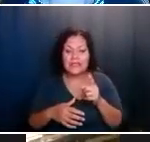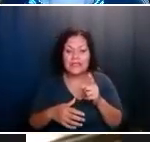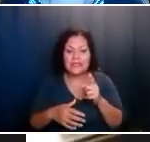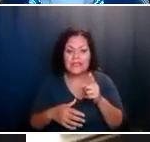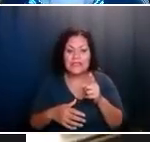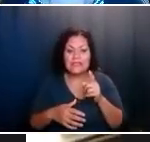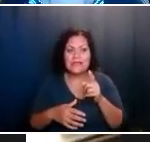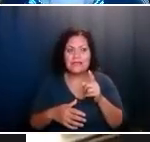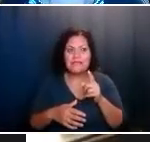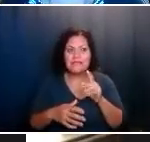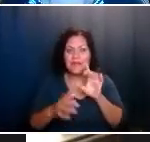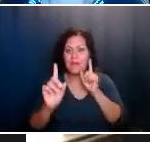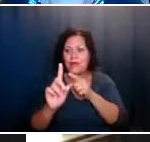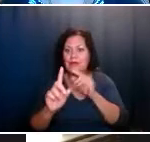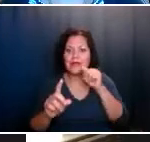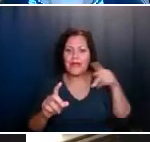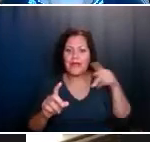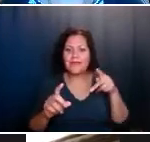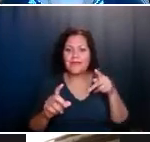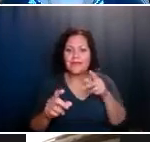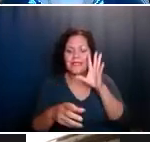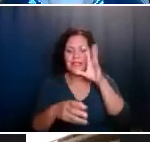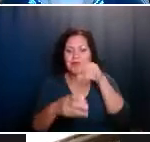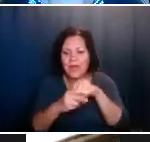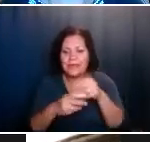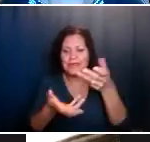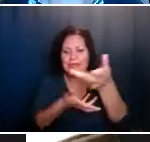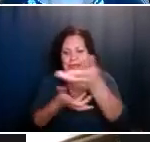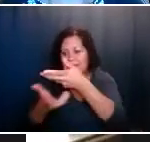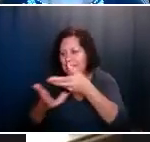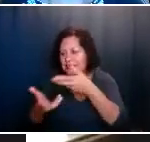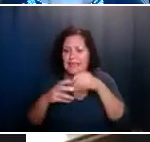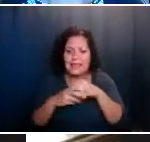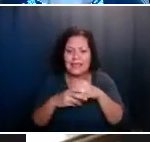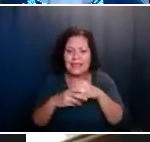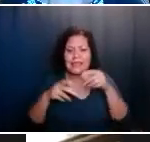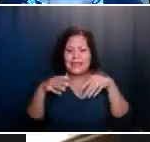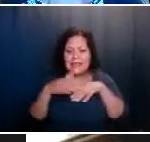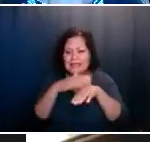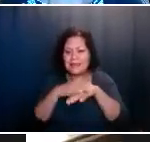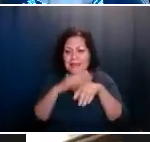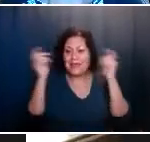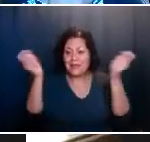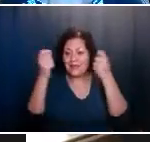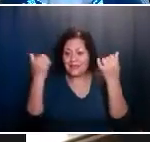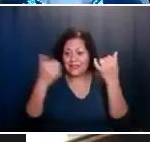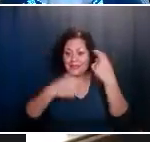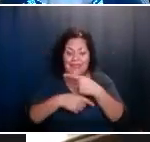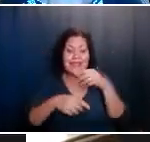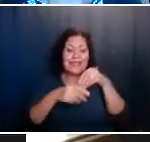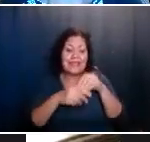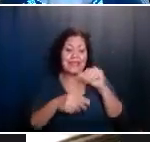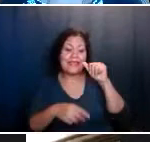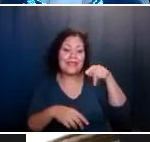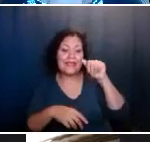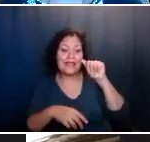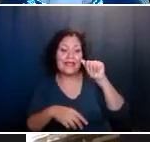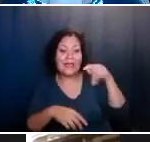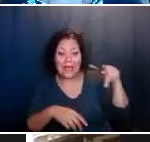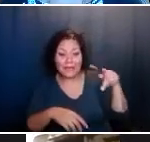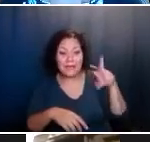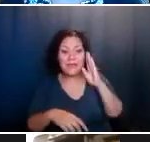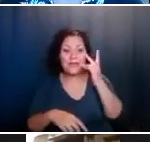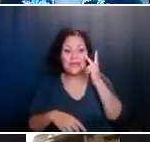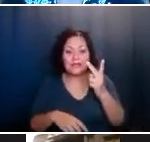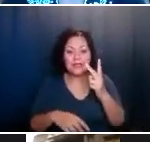and engaging in the conference or in the Accessibility Fest today. So in the app, you'll see it in the middle button on the bottom is